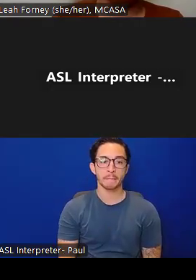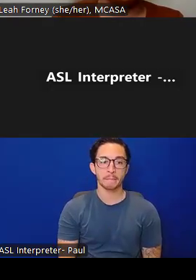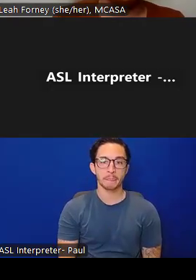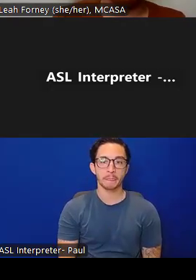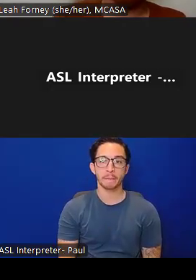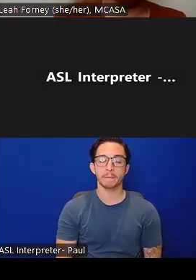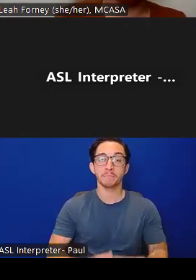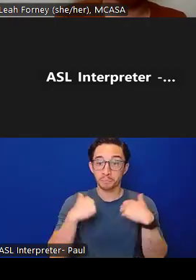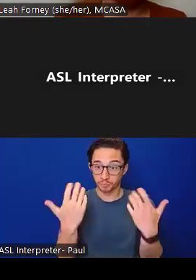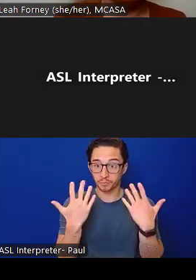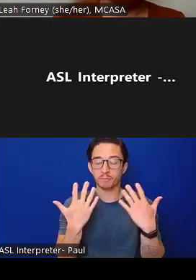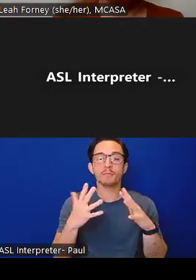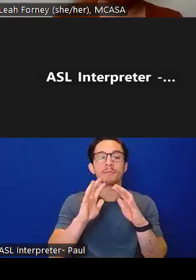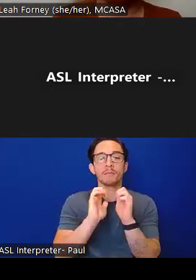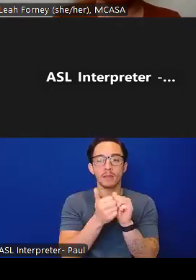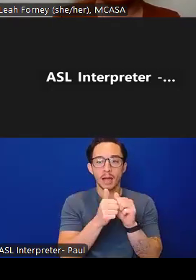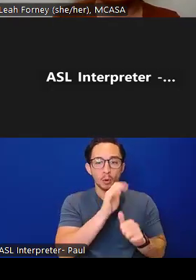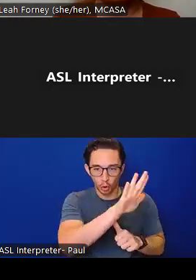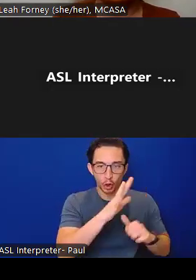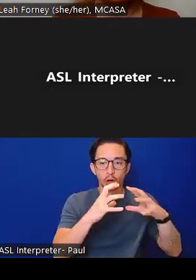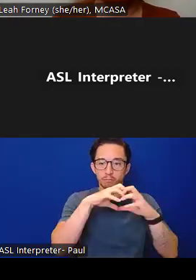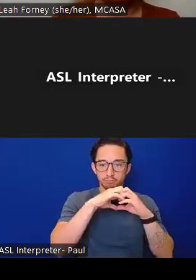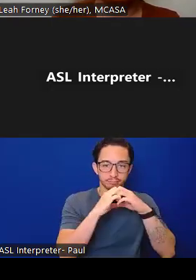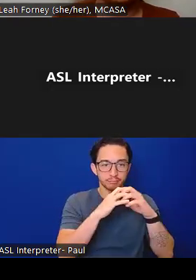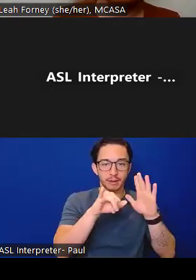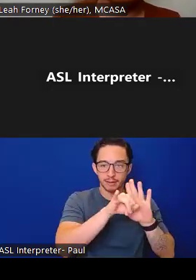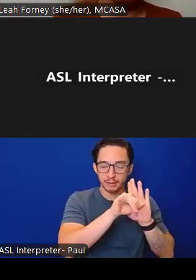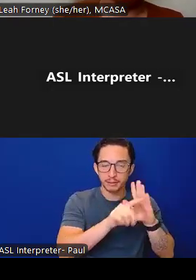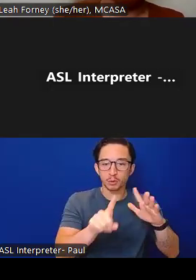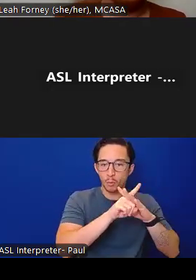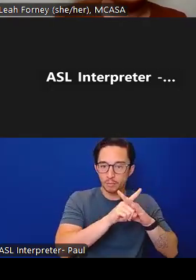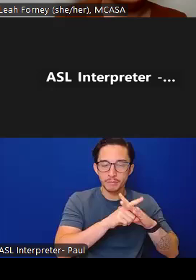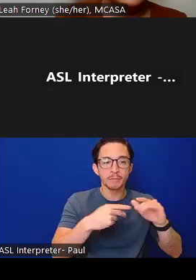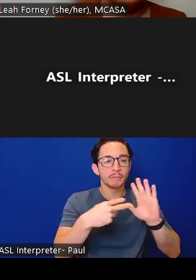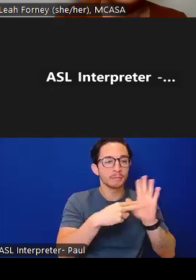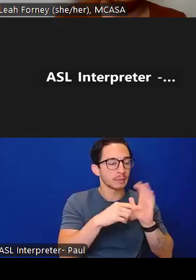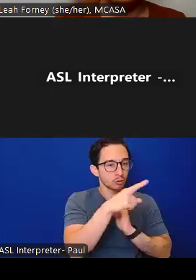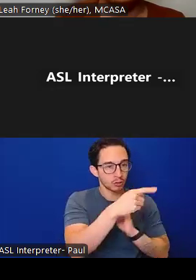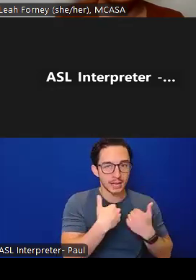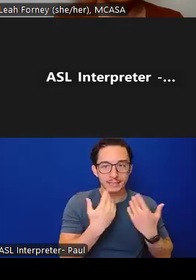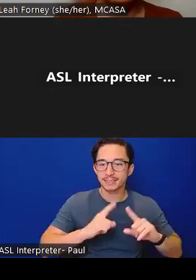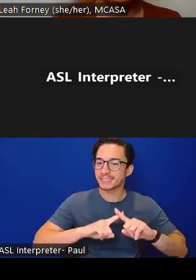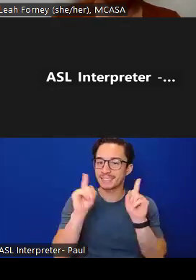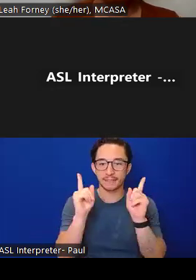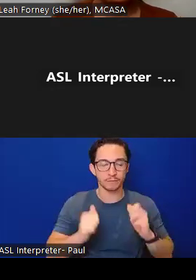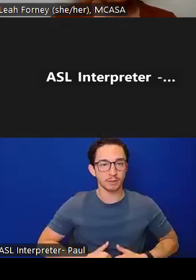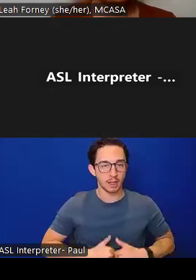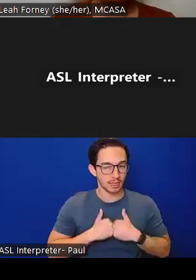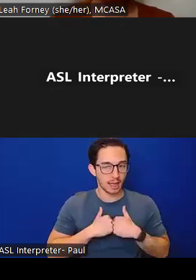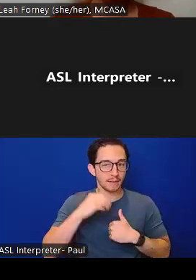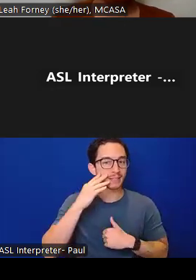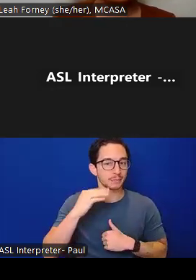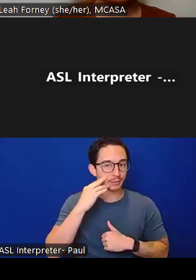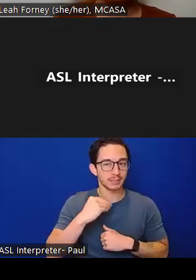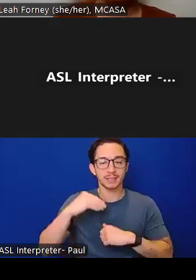And so the way her intersecting identities show up gives her a very different life experience than